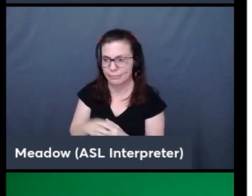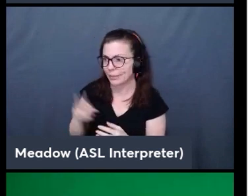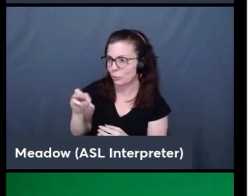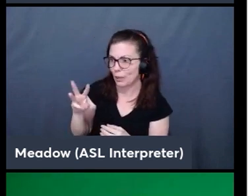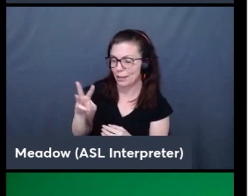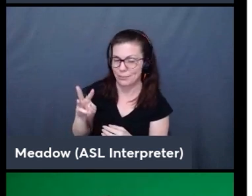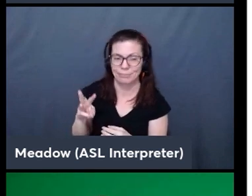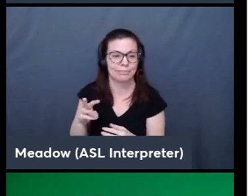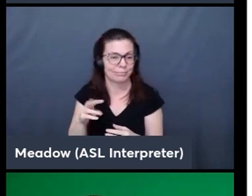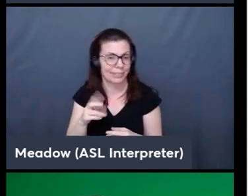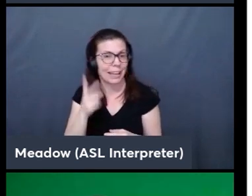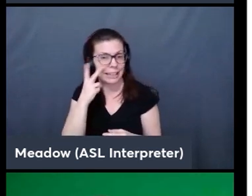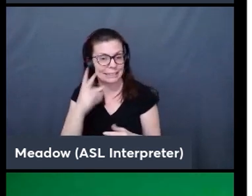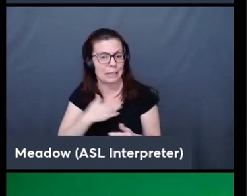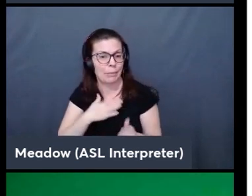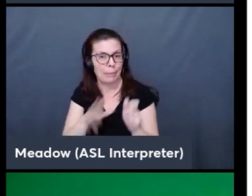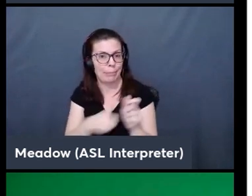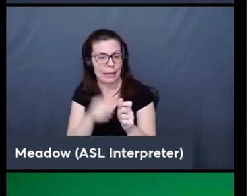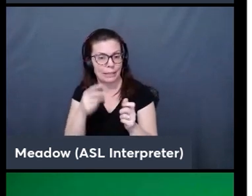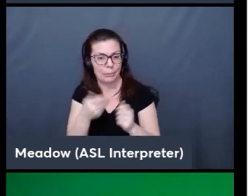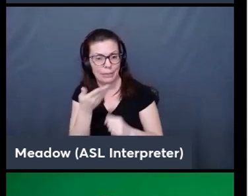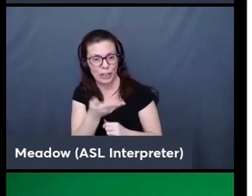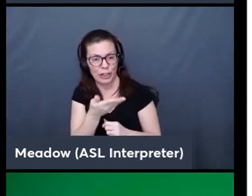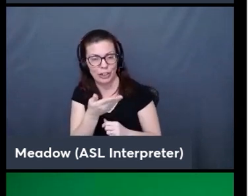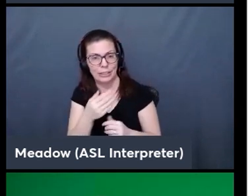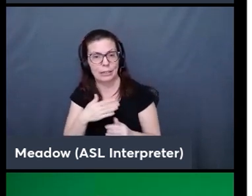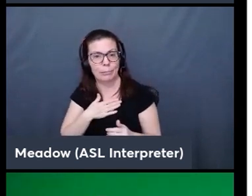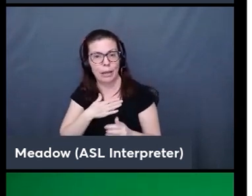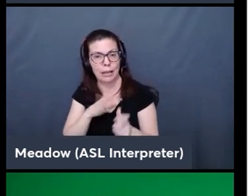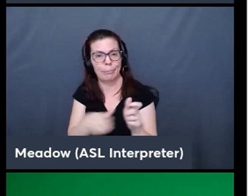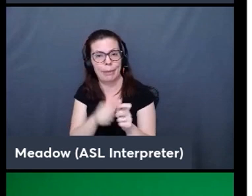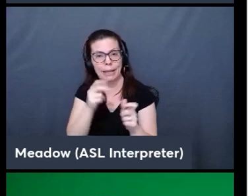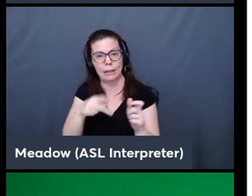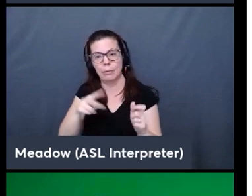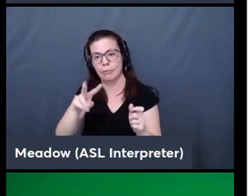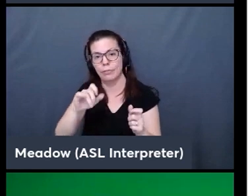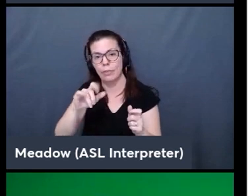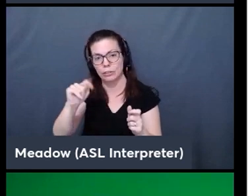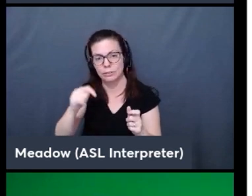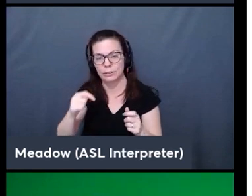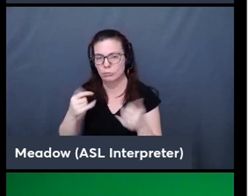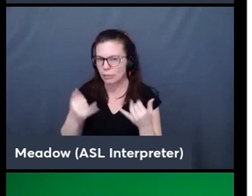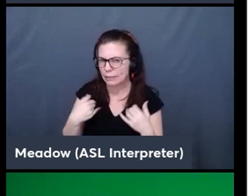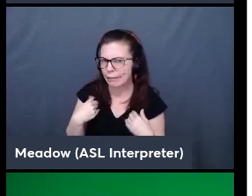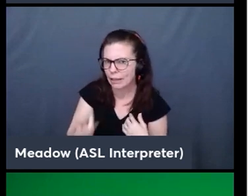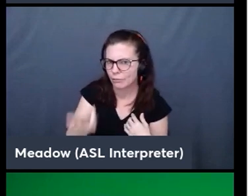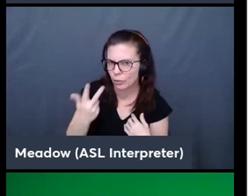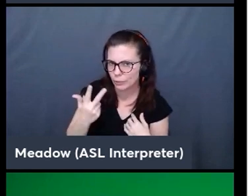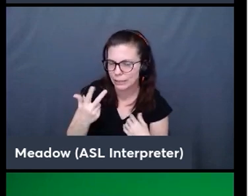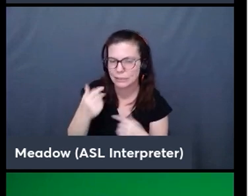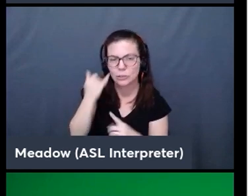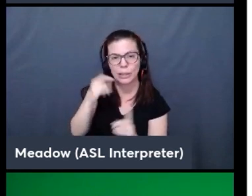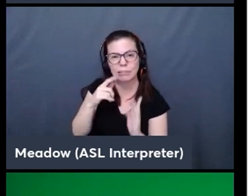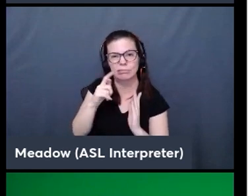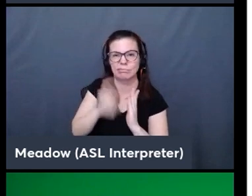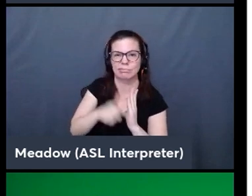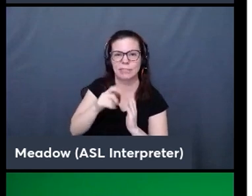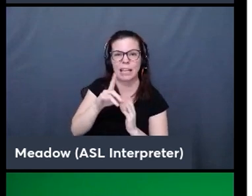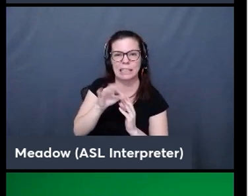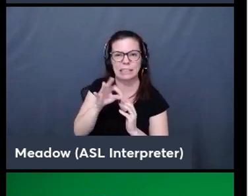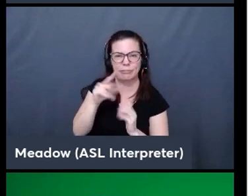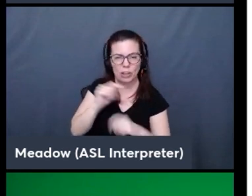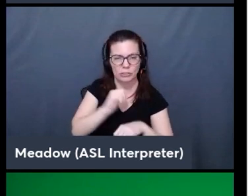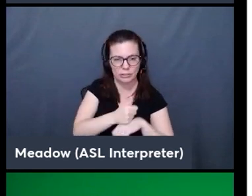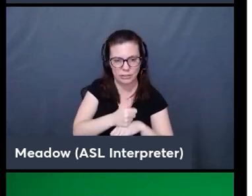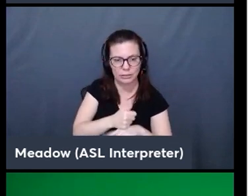I can see my backups here in the backup vault. I have 3 backup vault right now. If I go to default, you can see these are